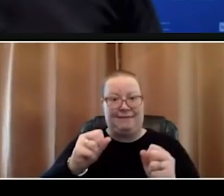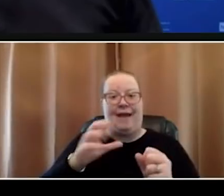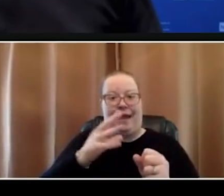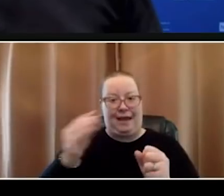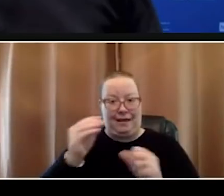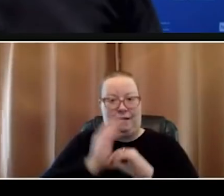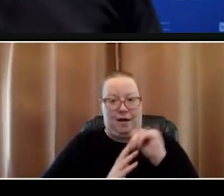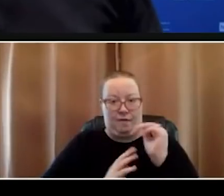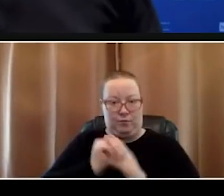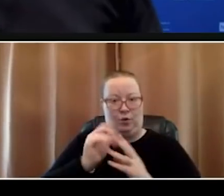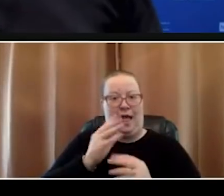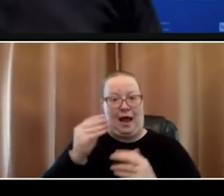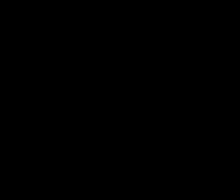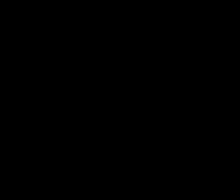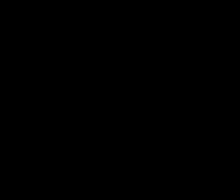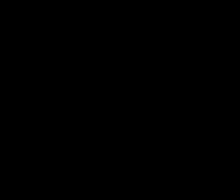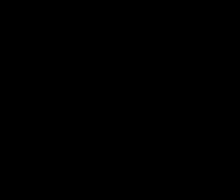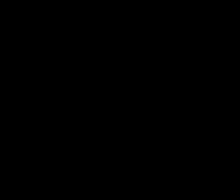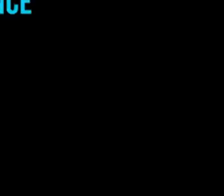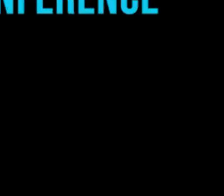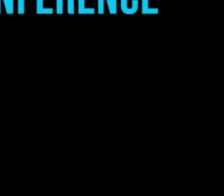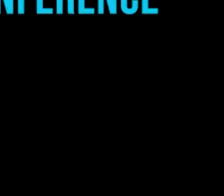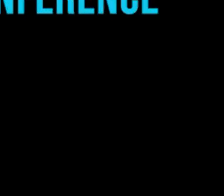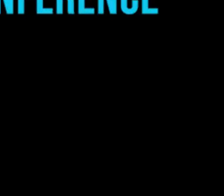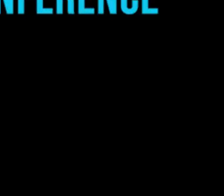something that we'll have to do a little homework on.